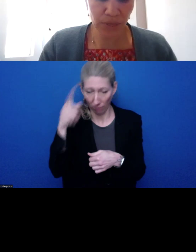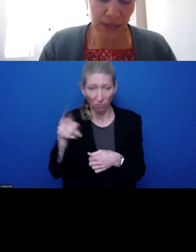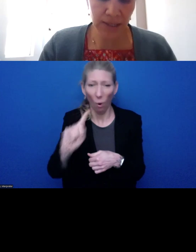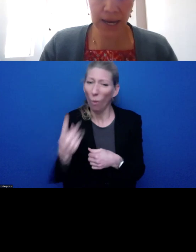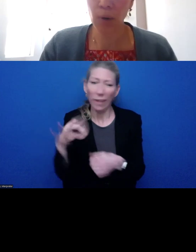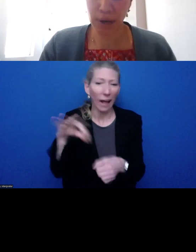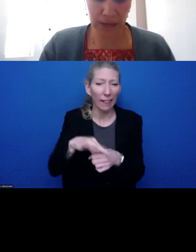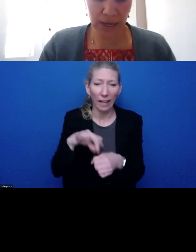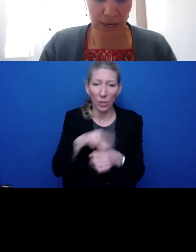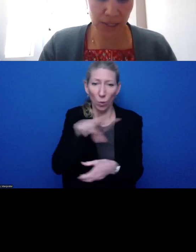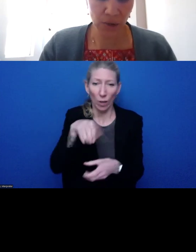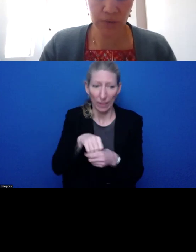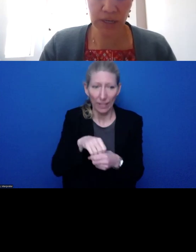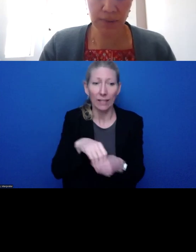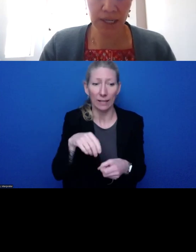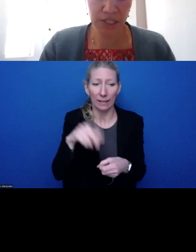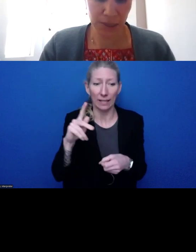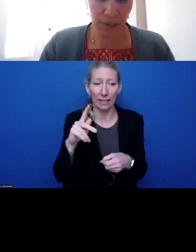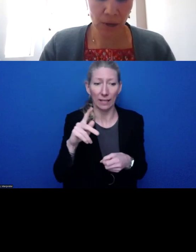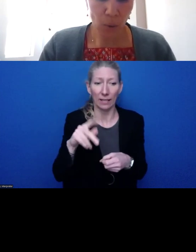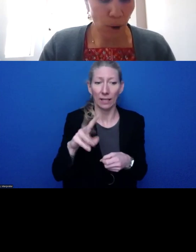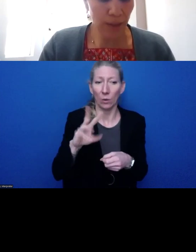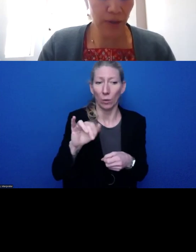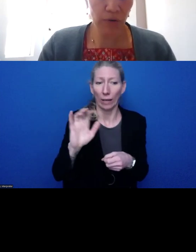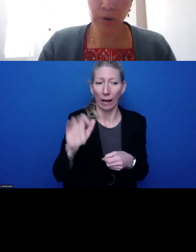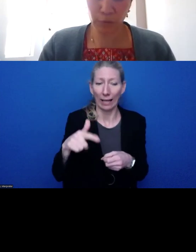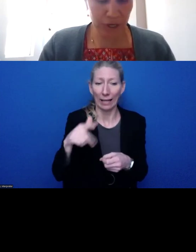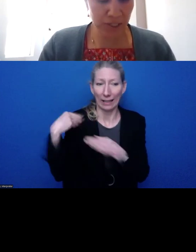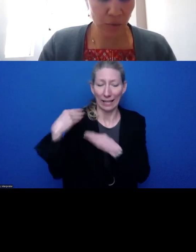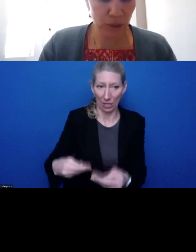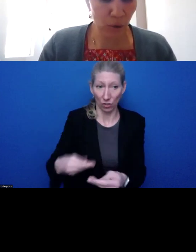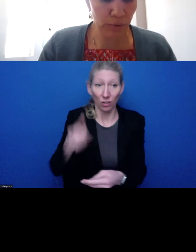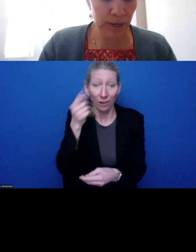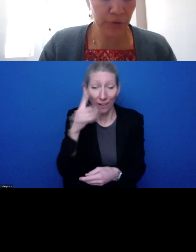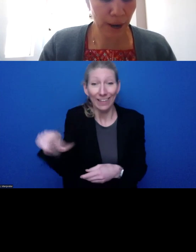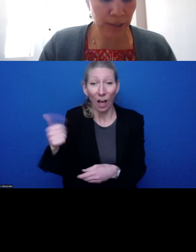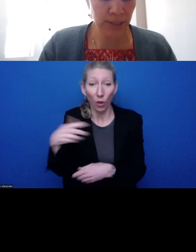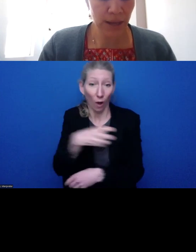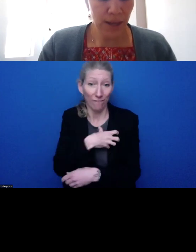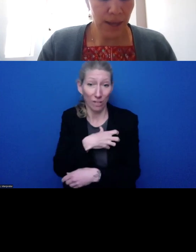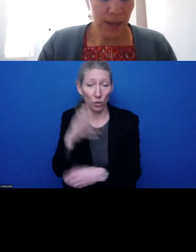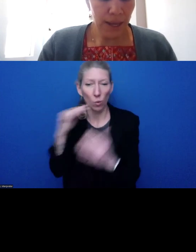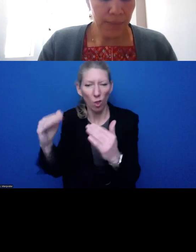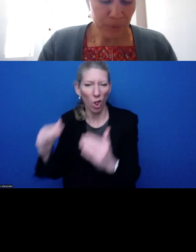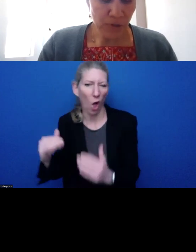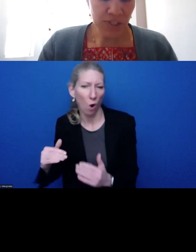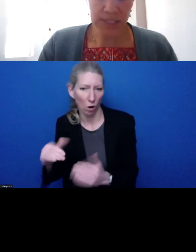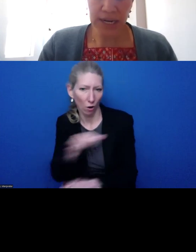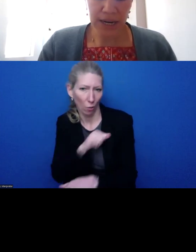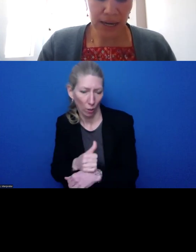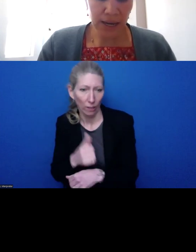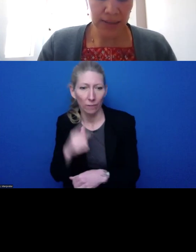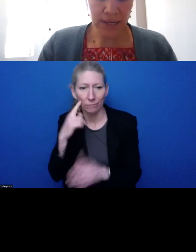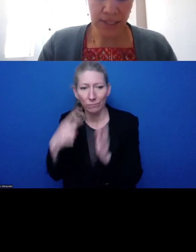elected within the Kawek lineage of the Nima K'iche', while the other officials with lower ranks, such